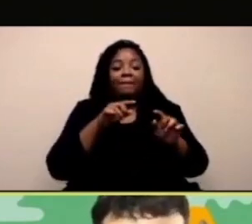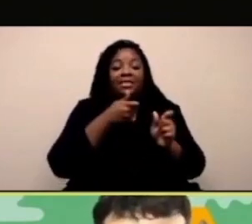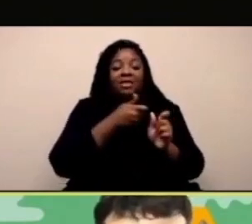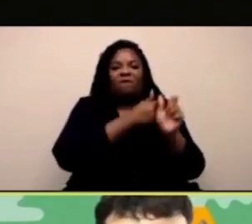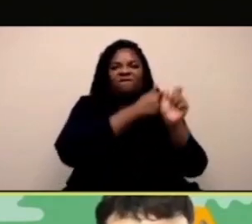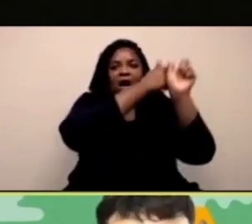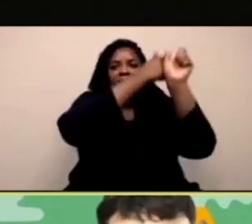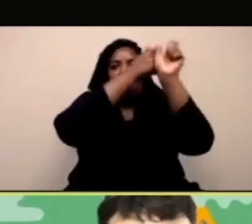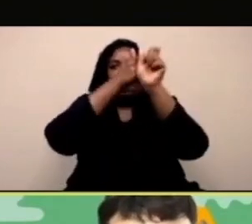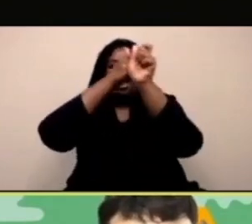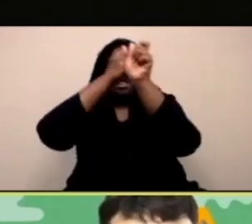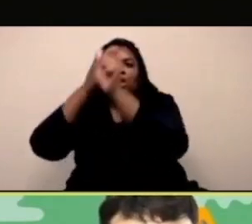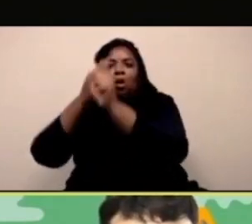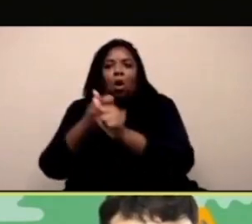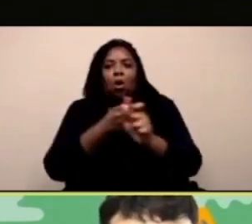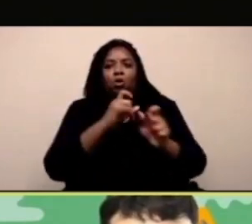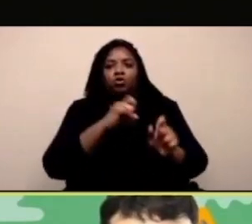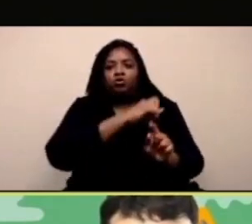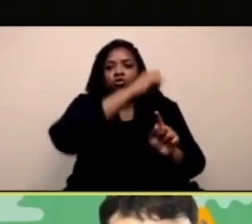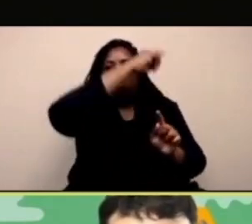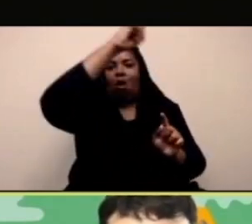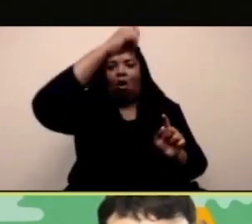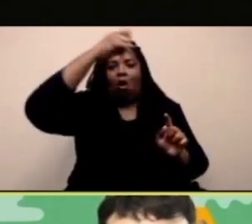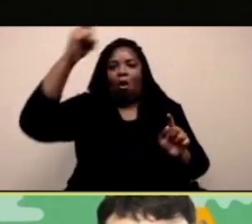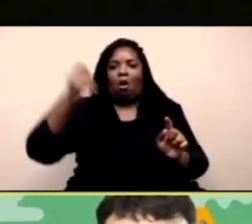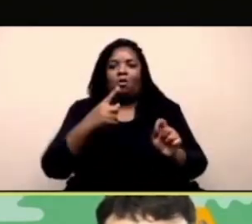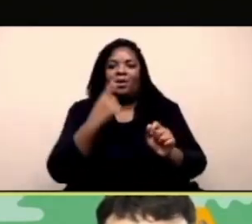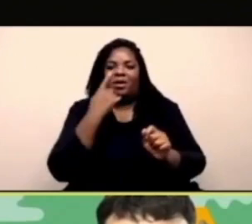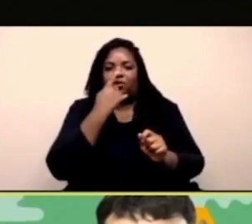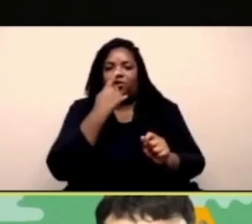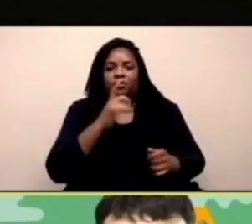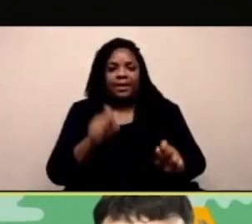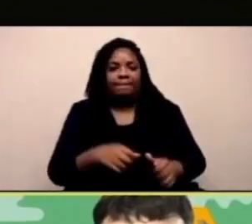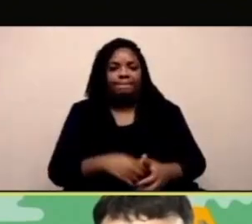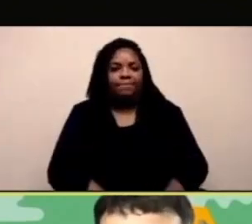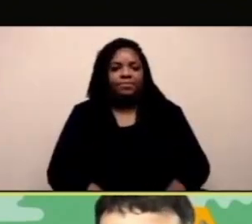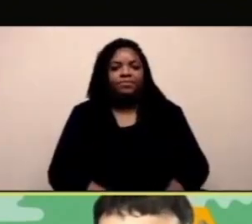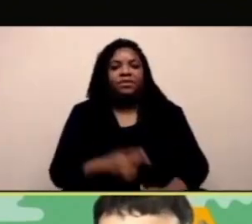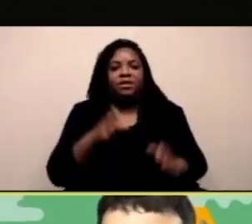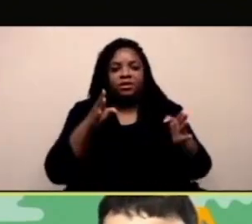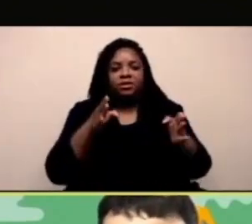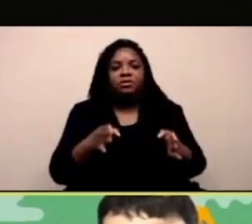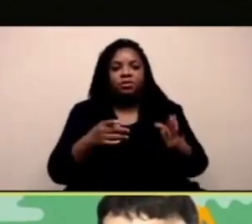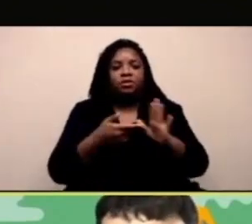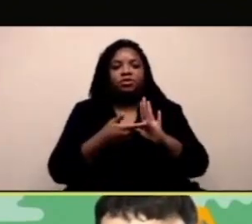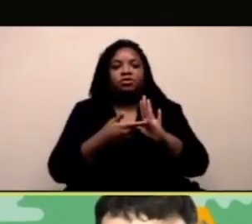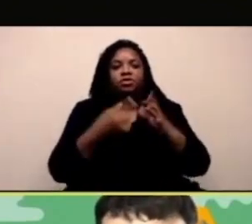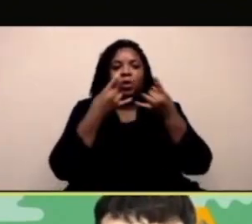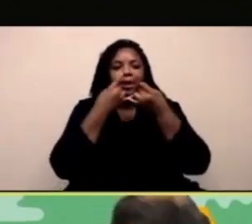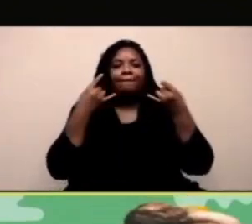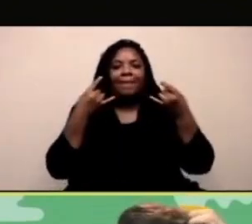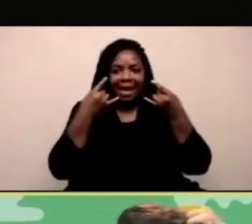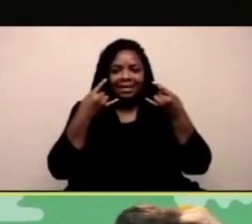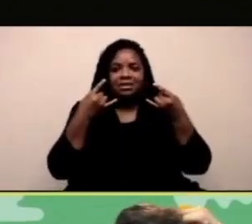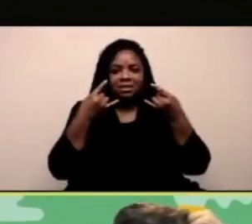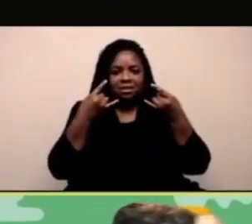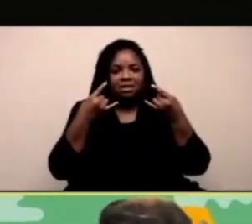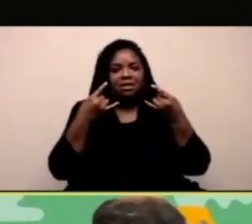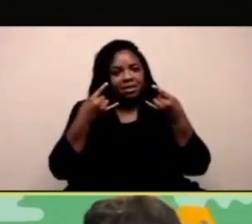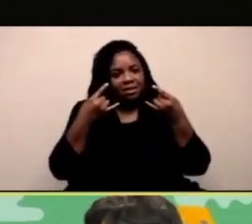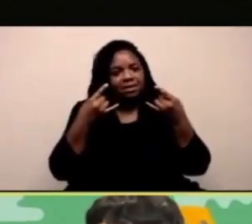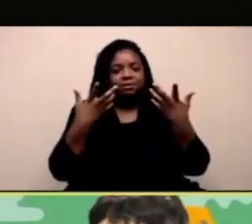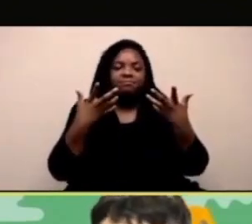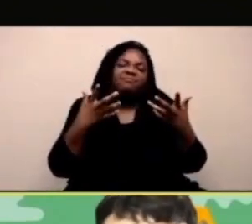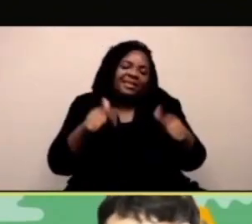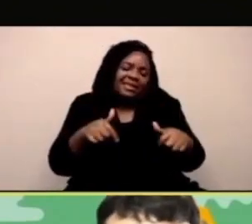with it. I love that. It's drawing a heart there. This person simulated masks. It's a very of the